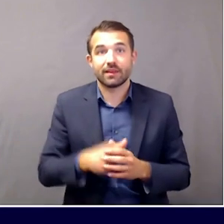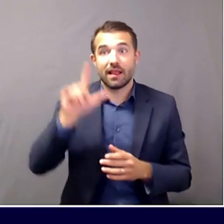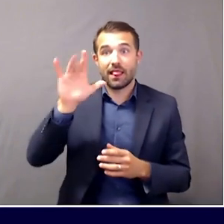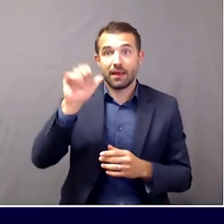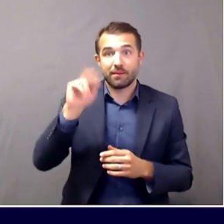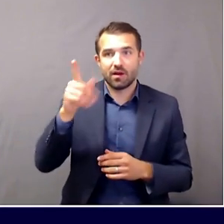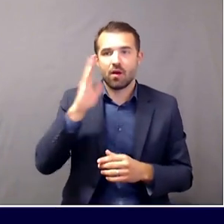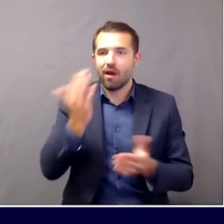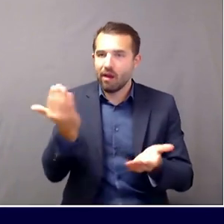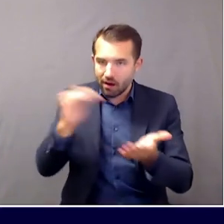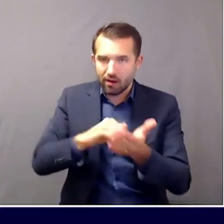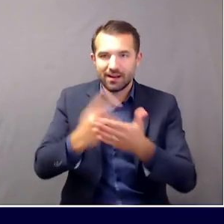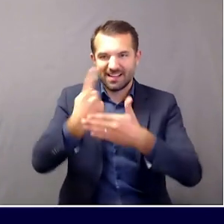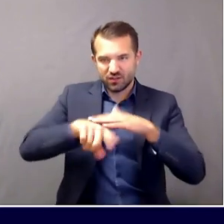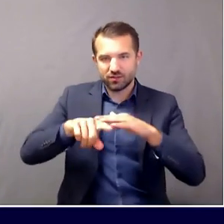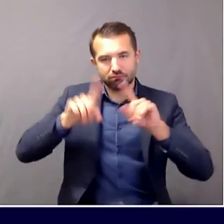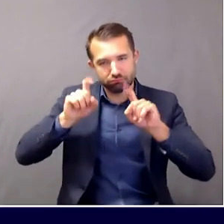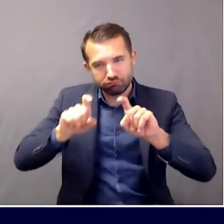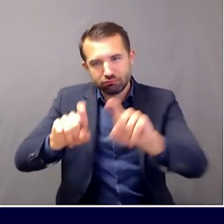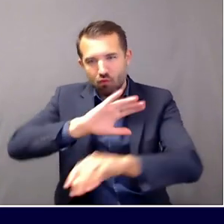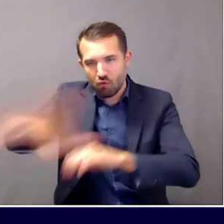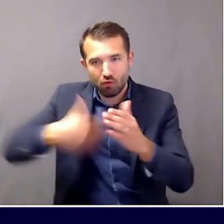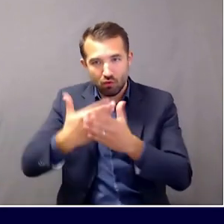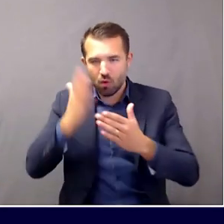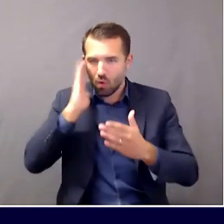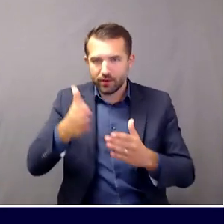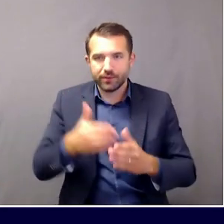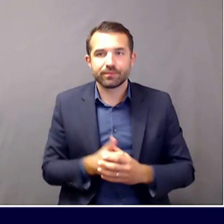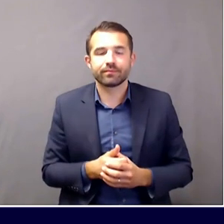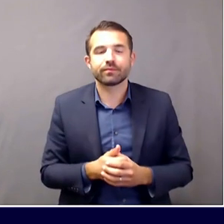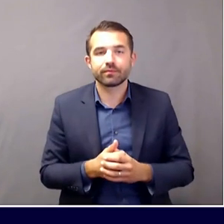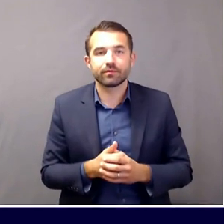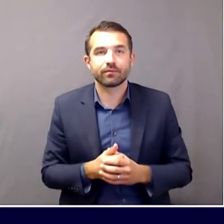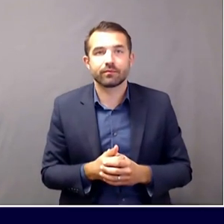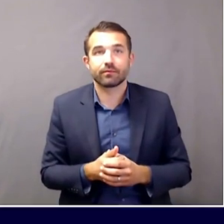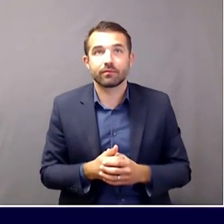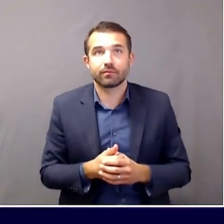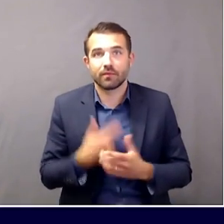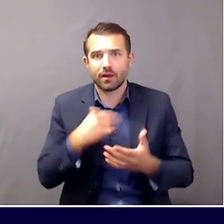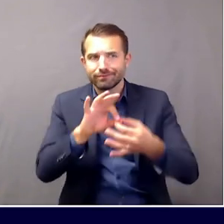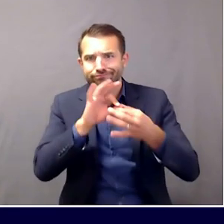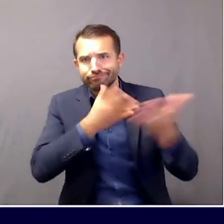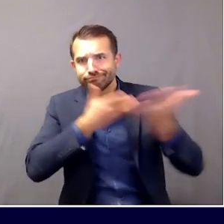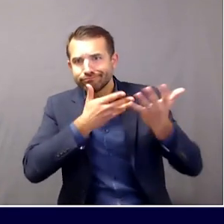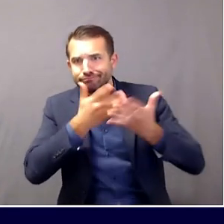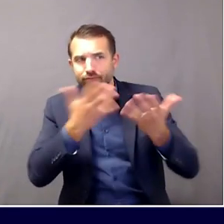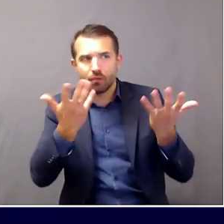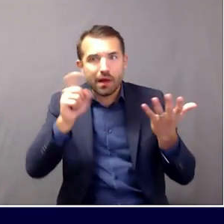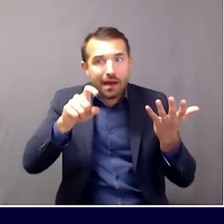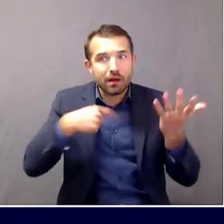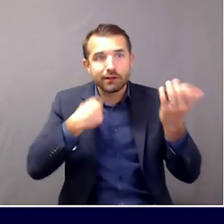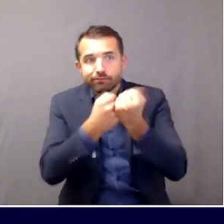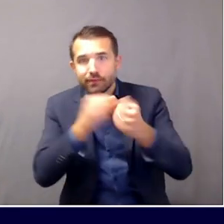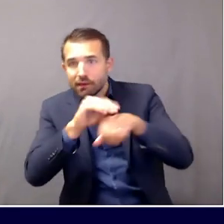week, and we're working very closely with them to make sure that all the resource requests that they have are being able to be